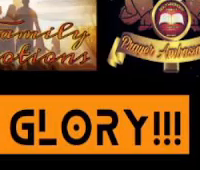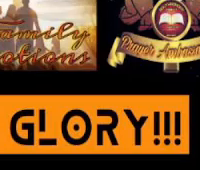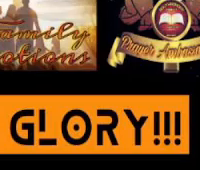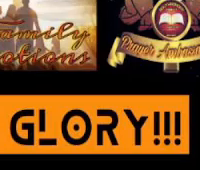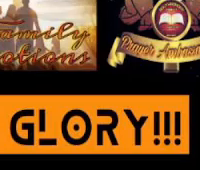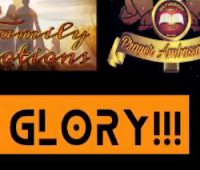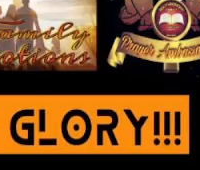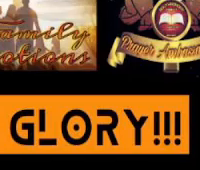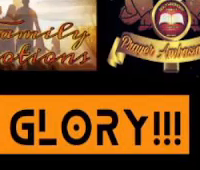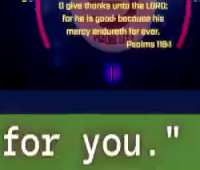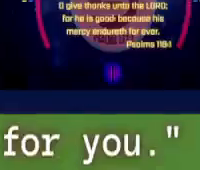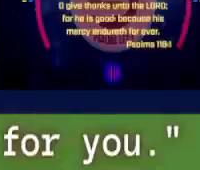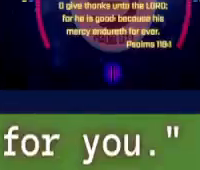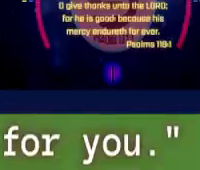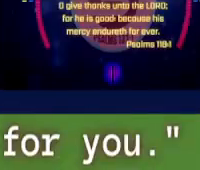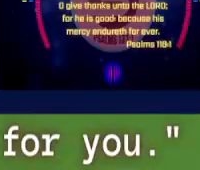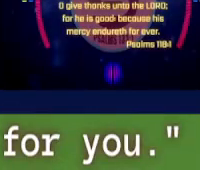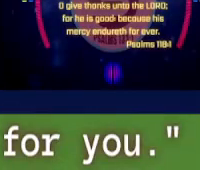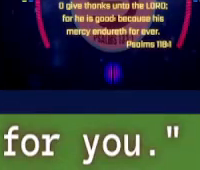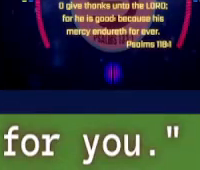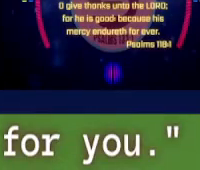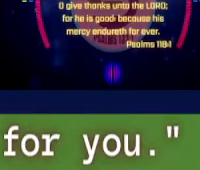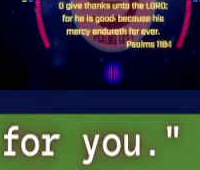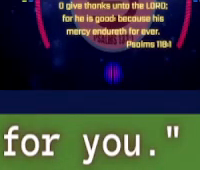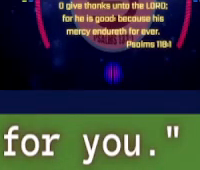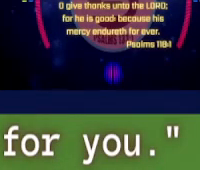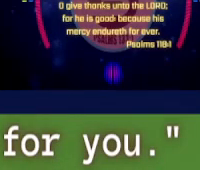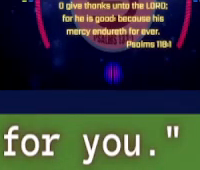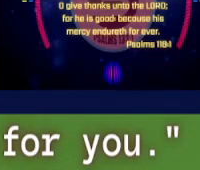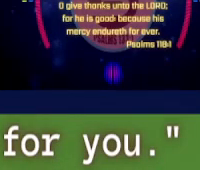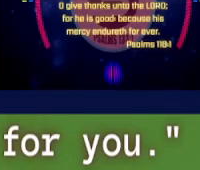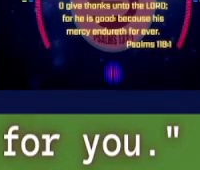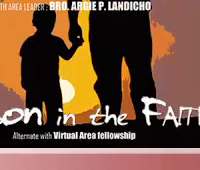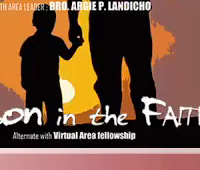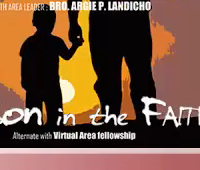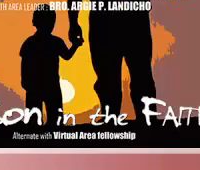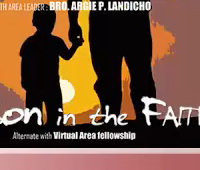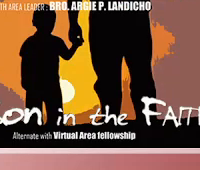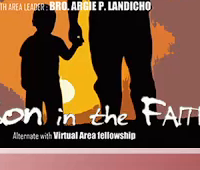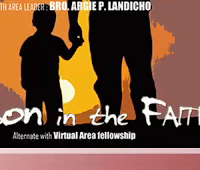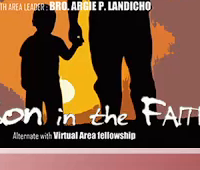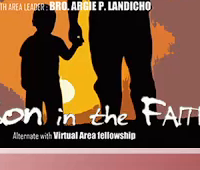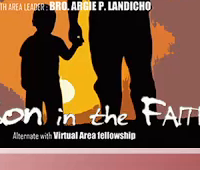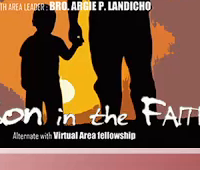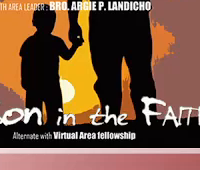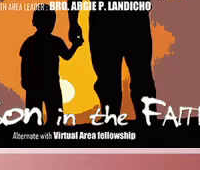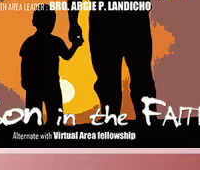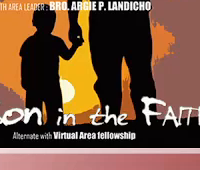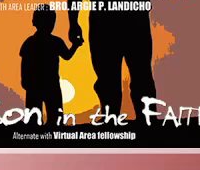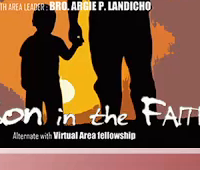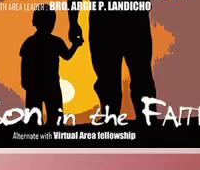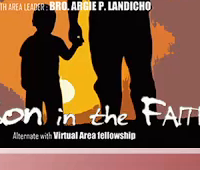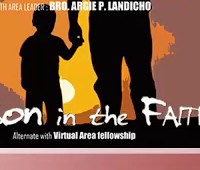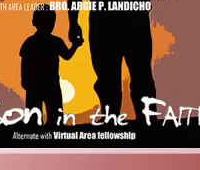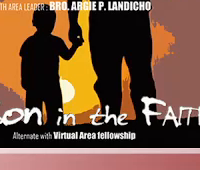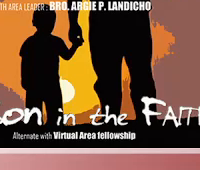get carried away, I'm gonna get carried away. Carried away.